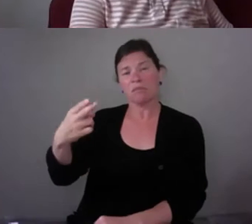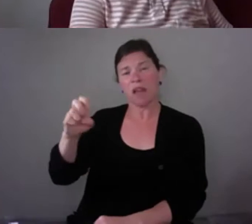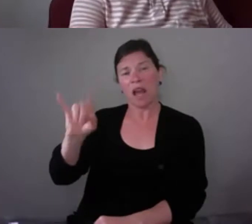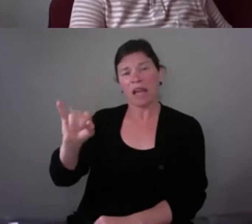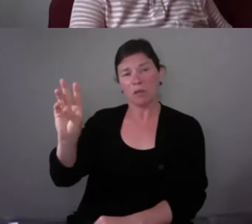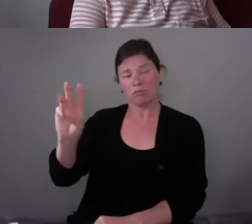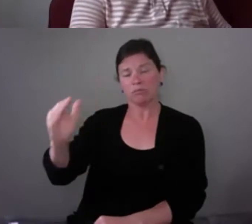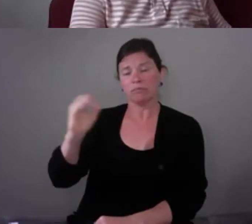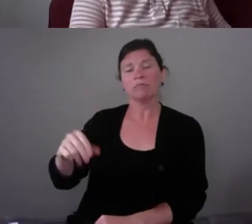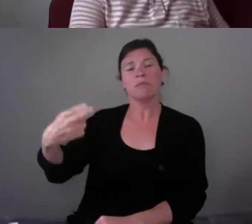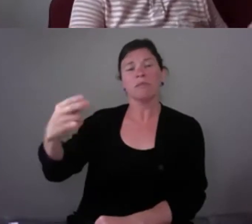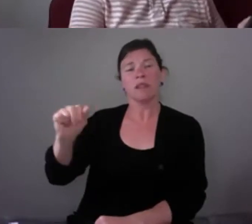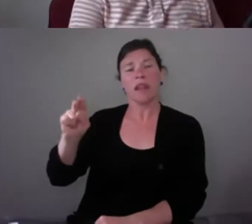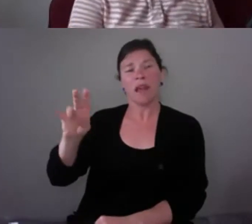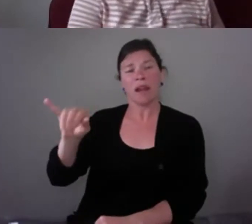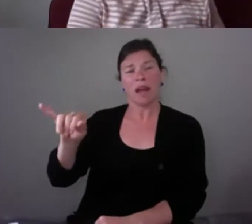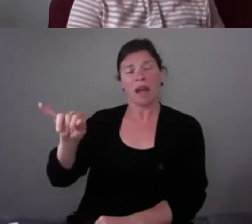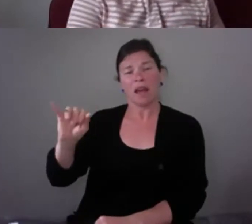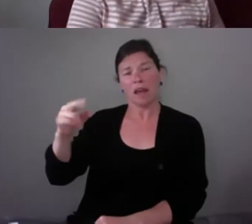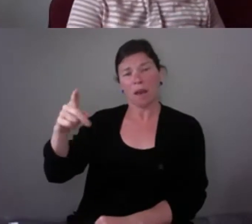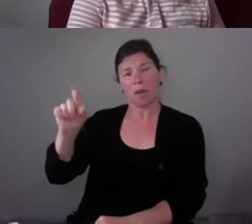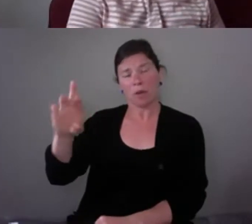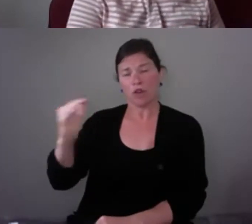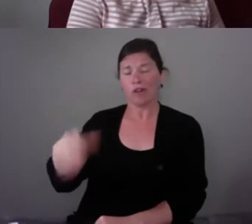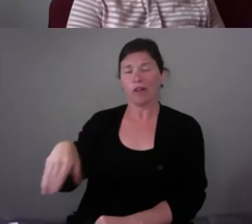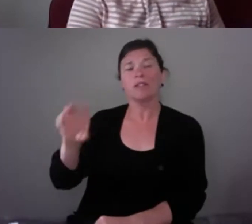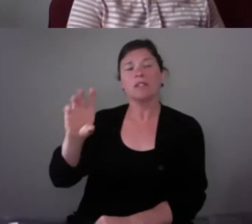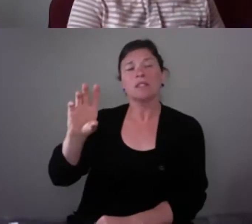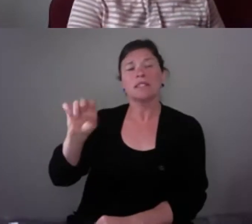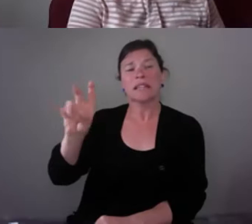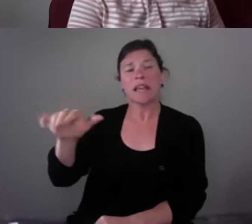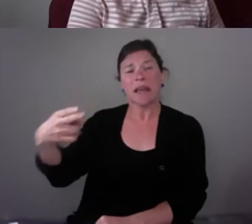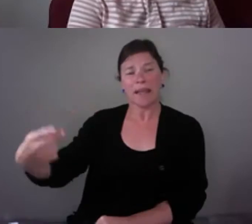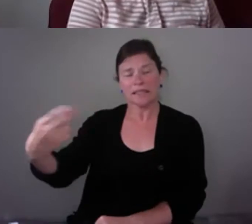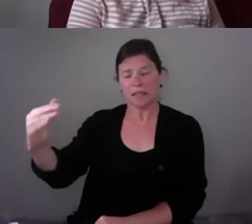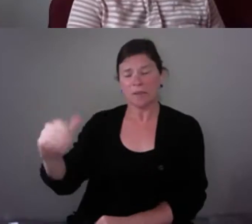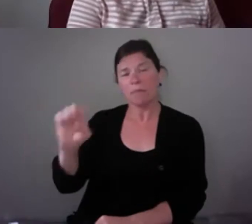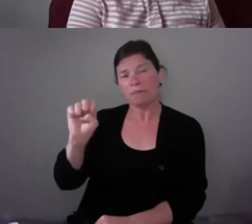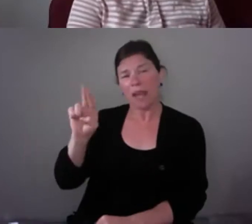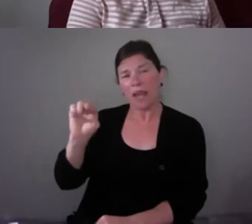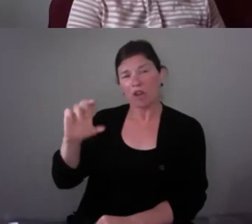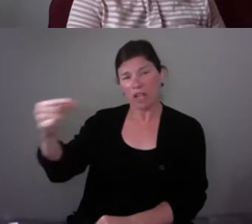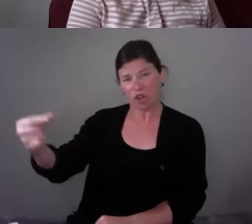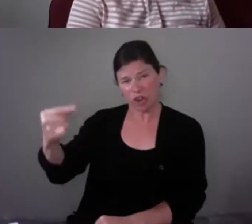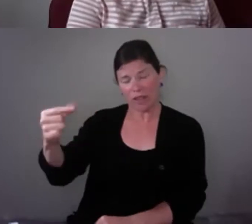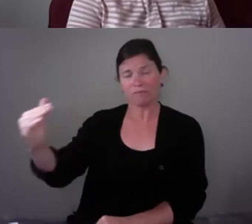Piper, Anna Smith, Karen Brunello, Cynthia Hensley, Eric Gurley,